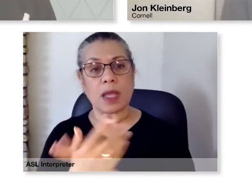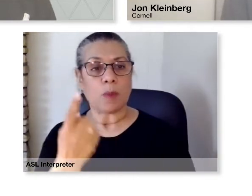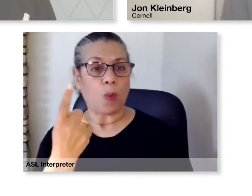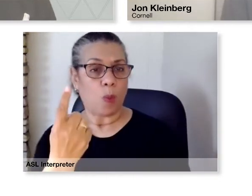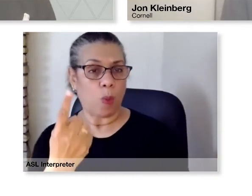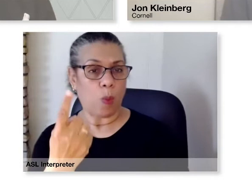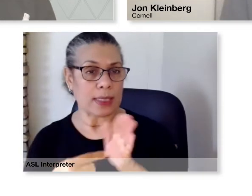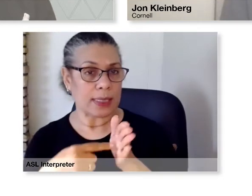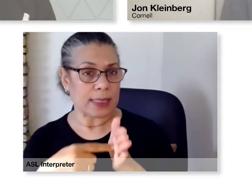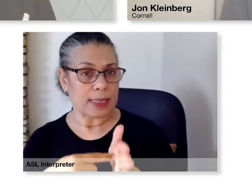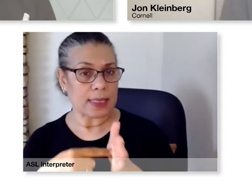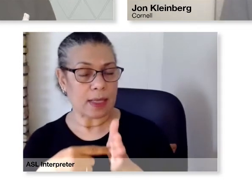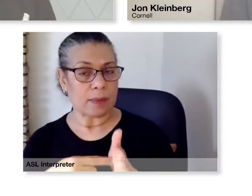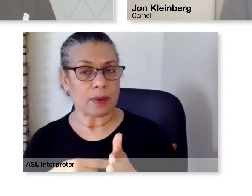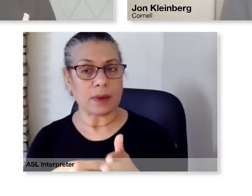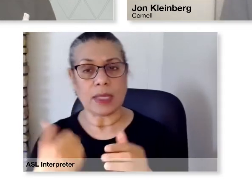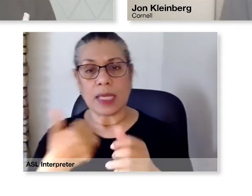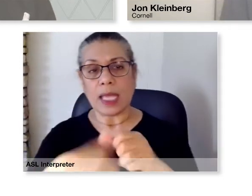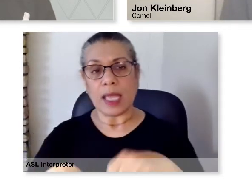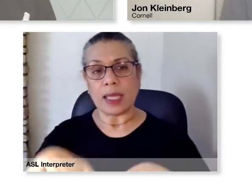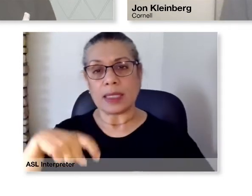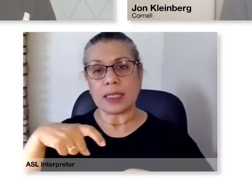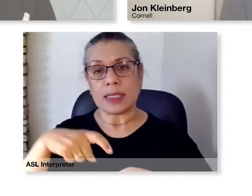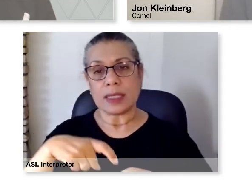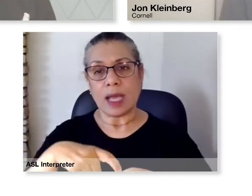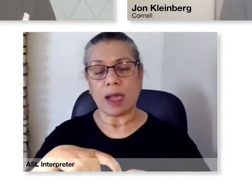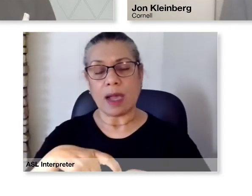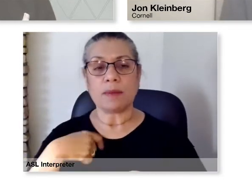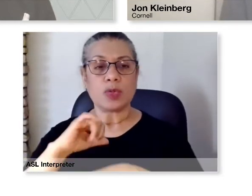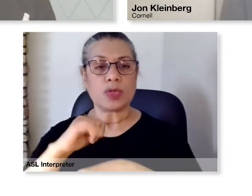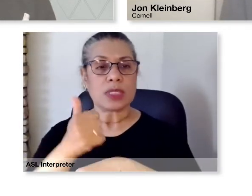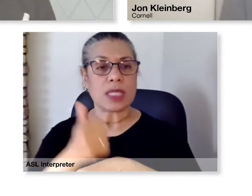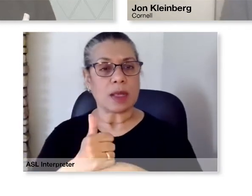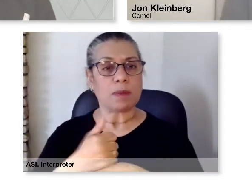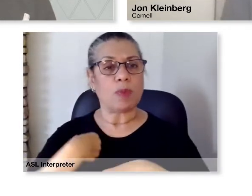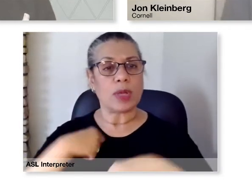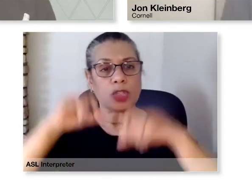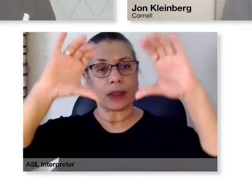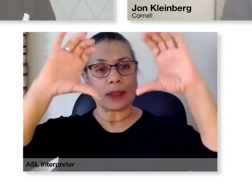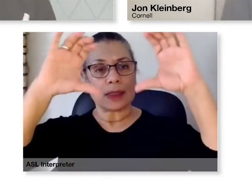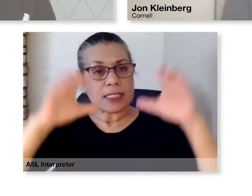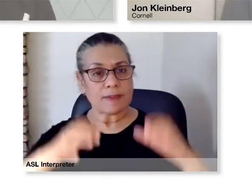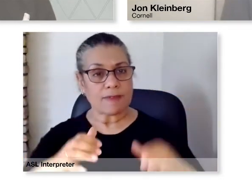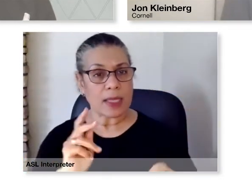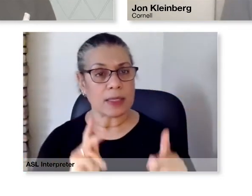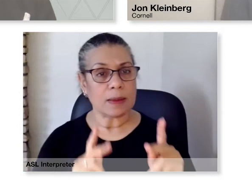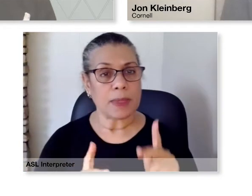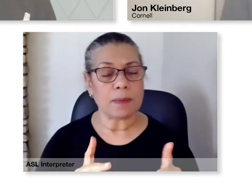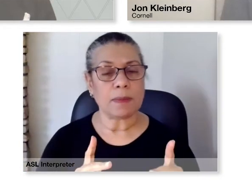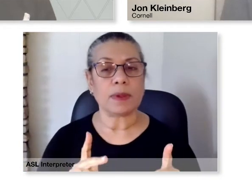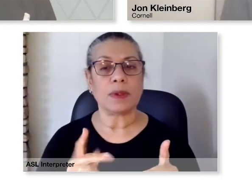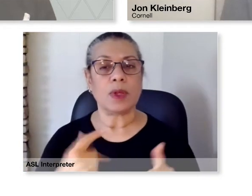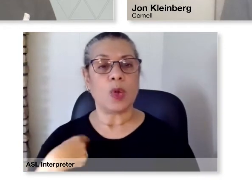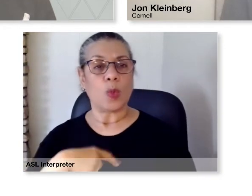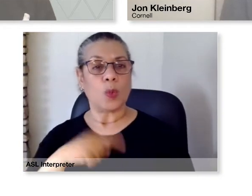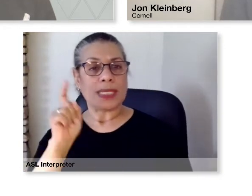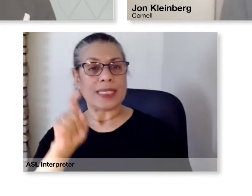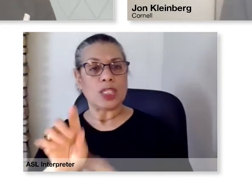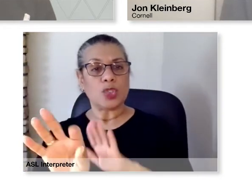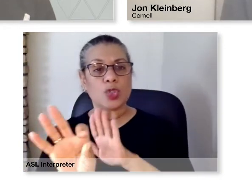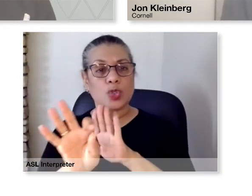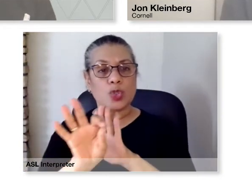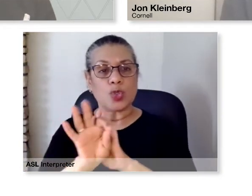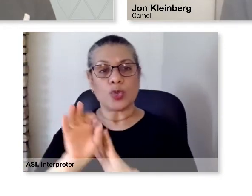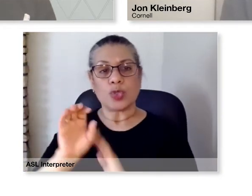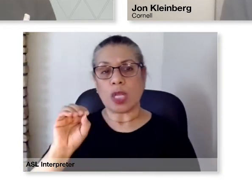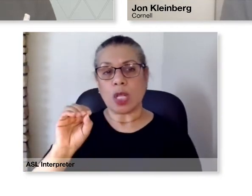think any time that we set up a ranking of people or a clustering of people, we have to choose some kind of objective. What does it mean